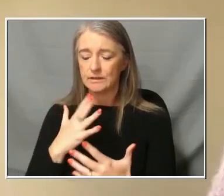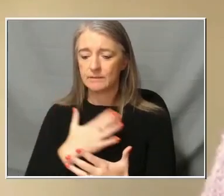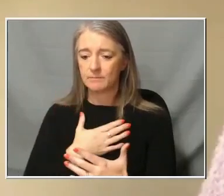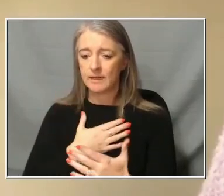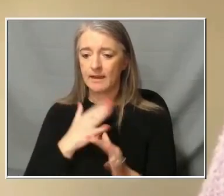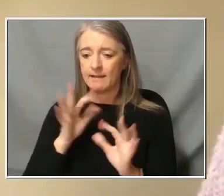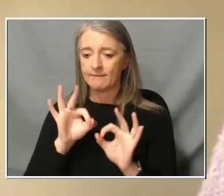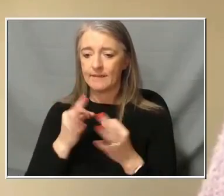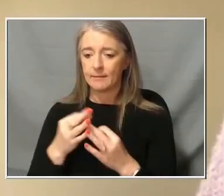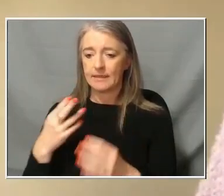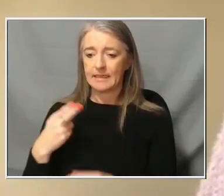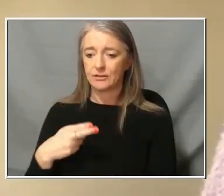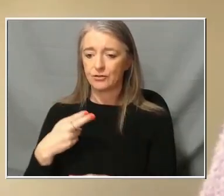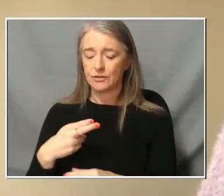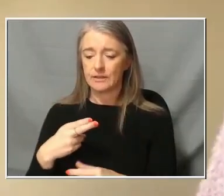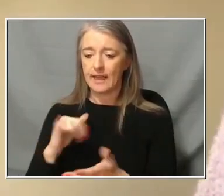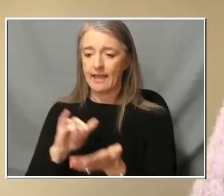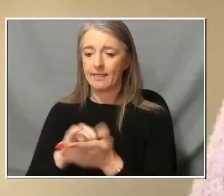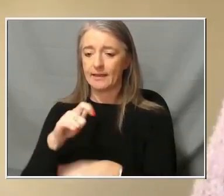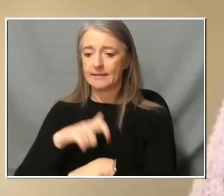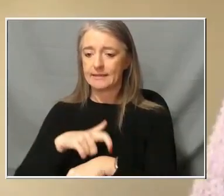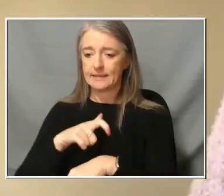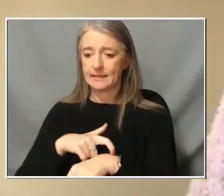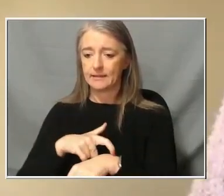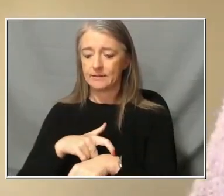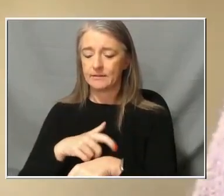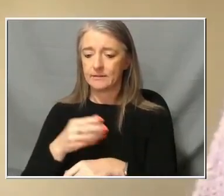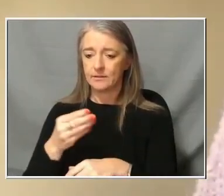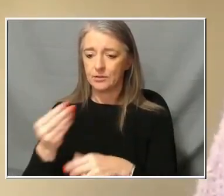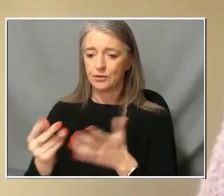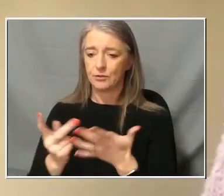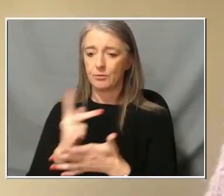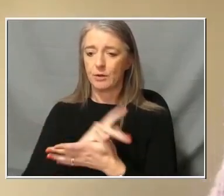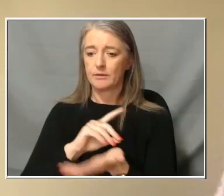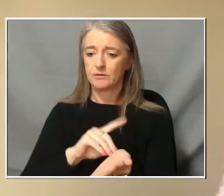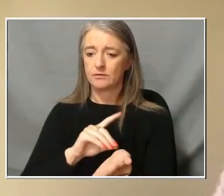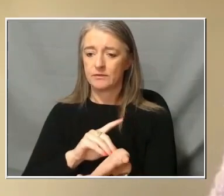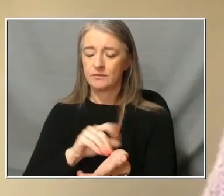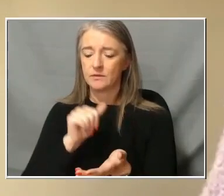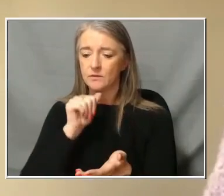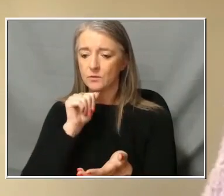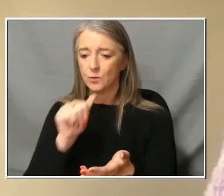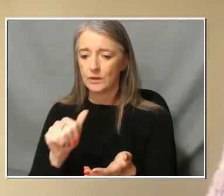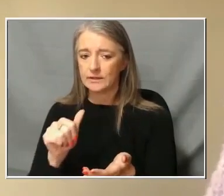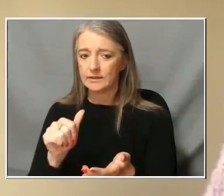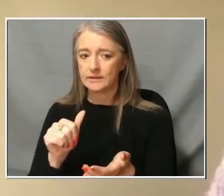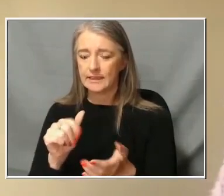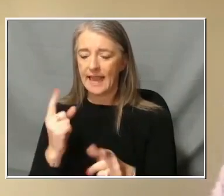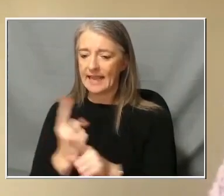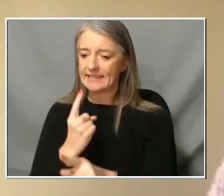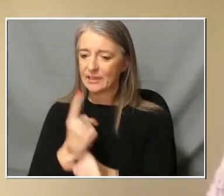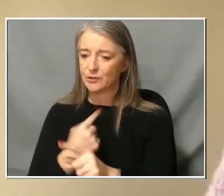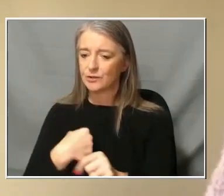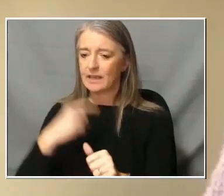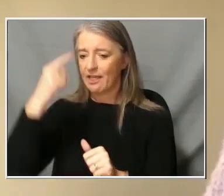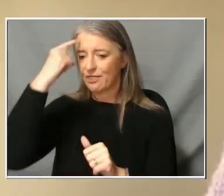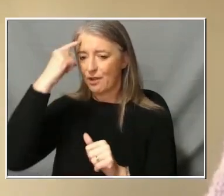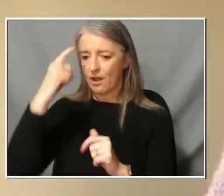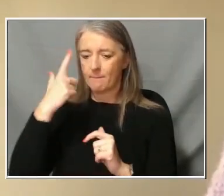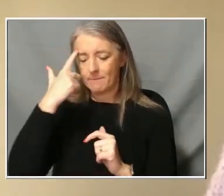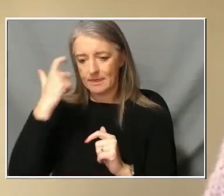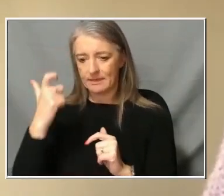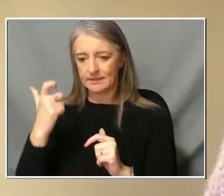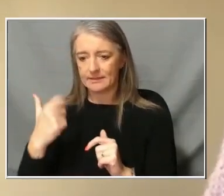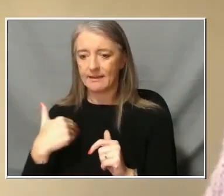family history at the time that I was giving to my primary care doctor wasn't as accurate as I thought it was.